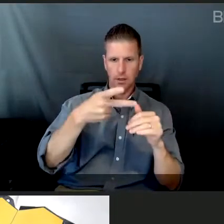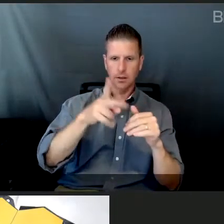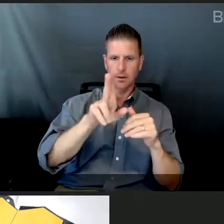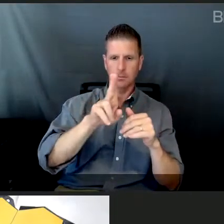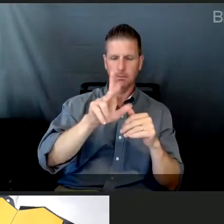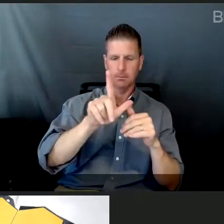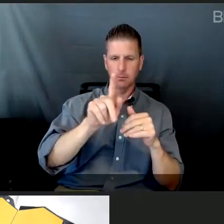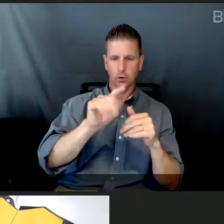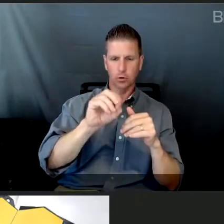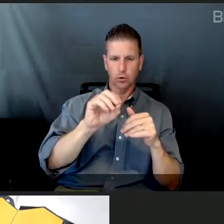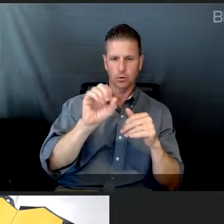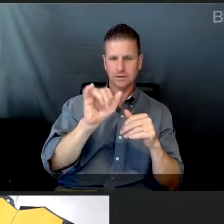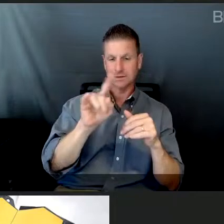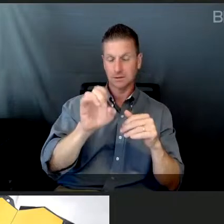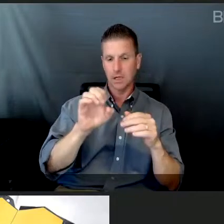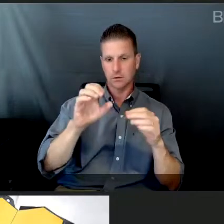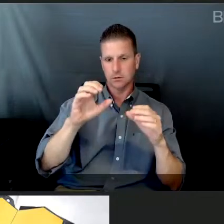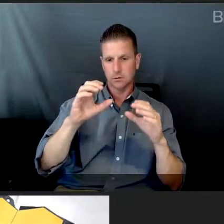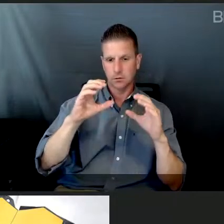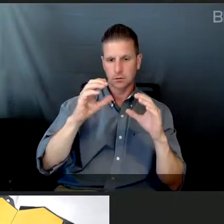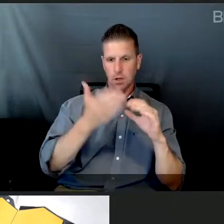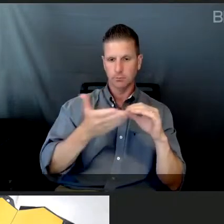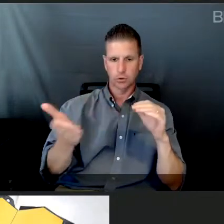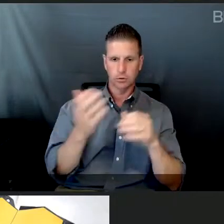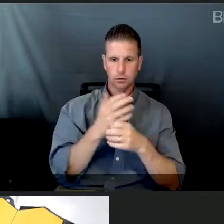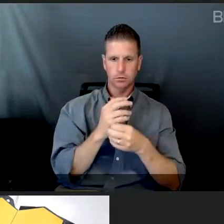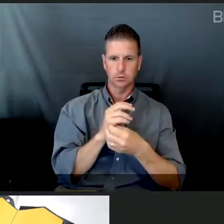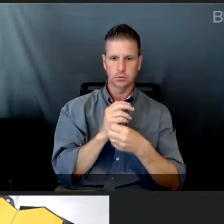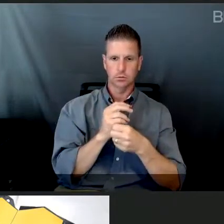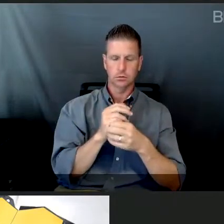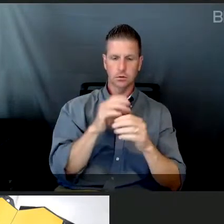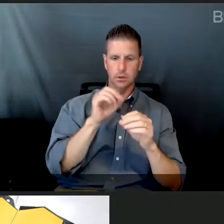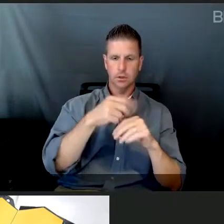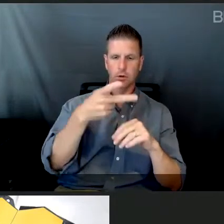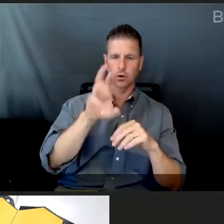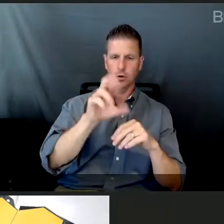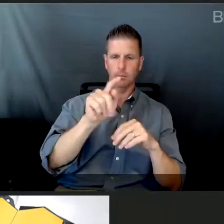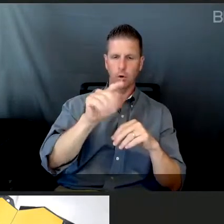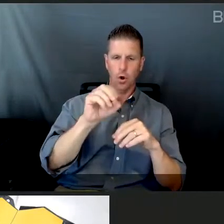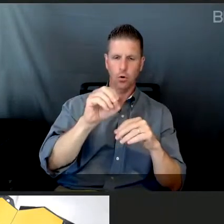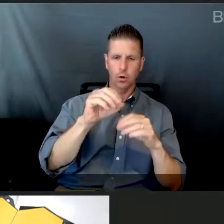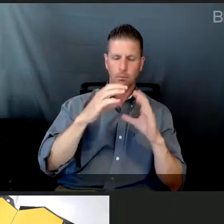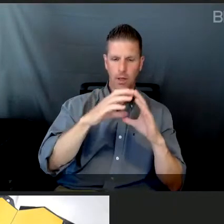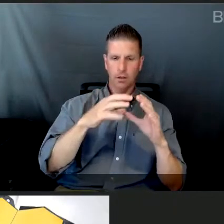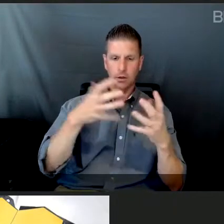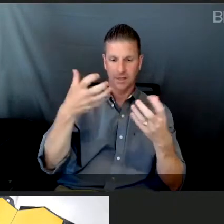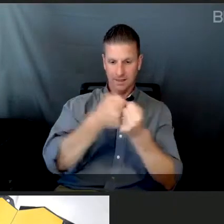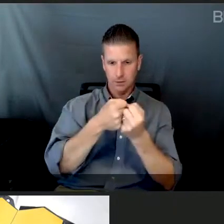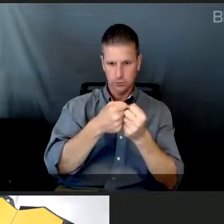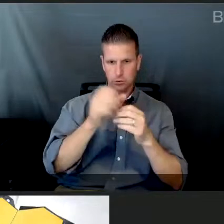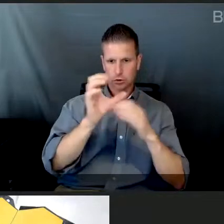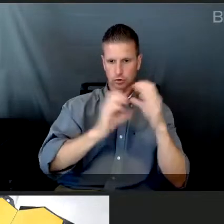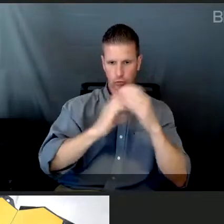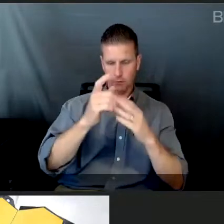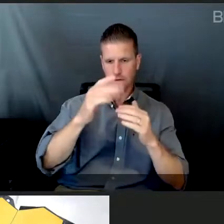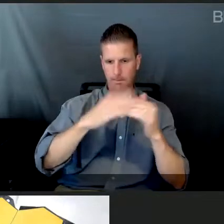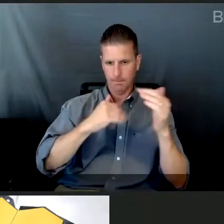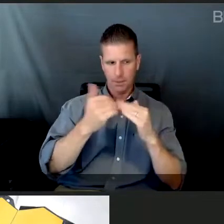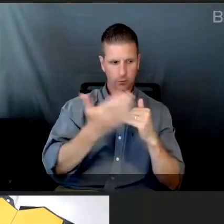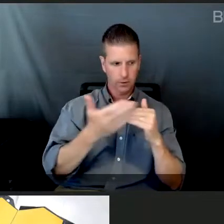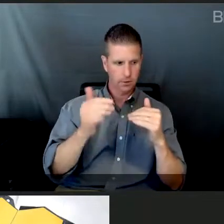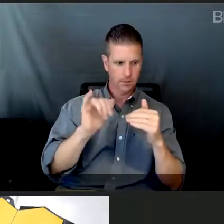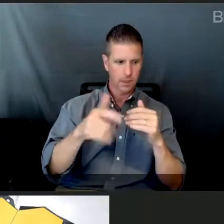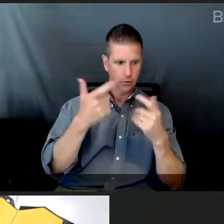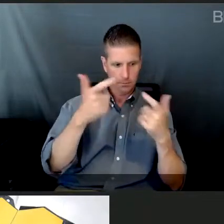object. So in the protoplanetary disk phase, the collisions are constructive. You build things up that are bigger and